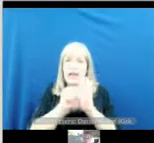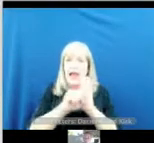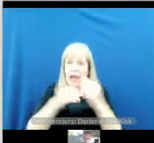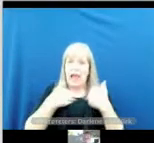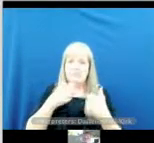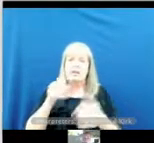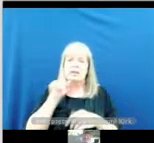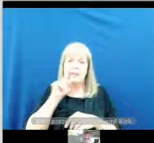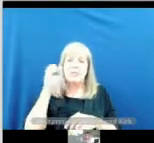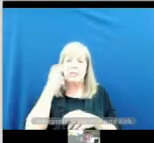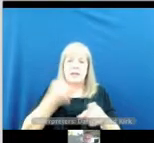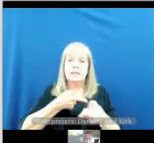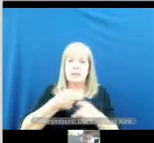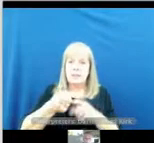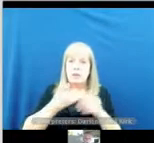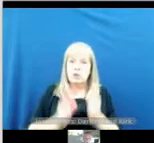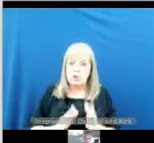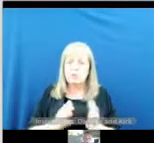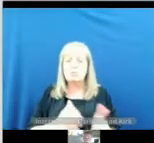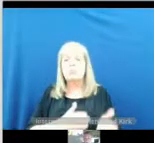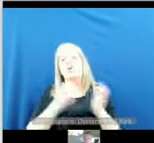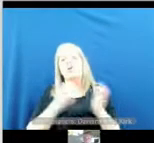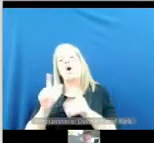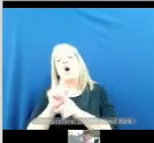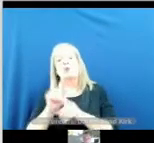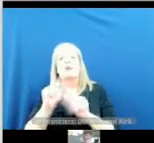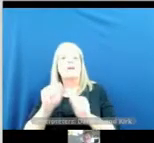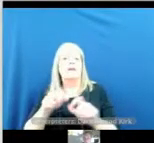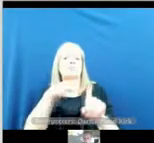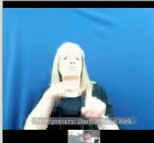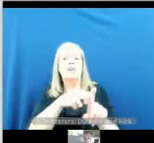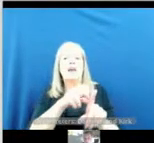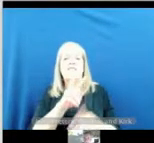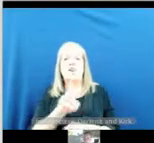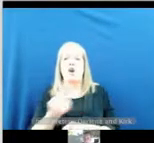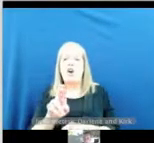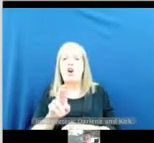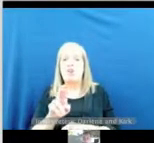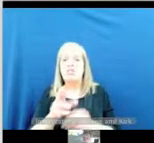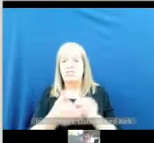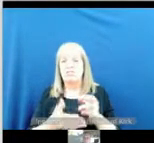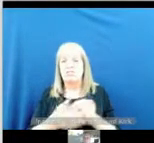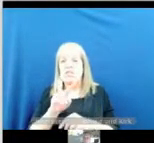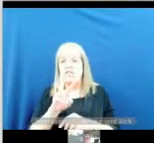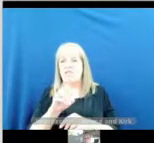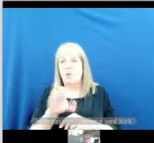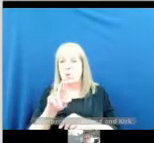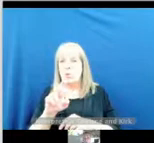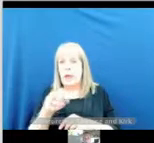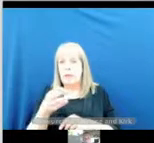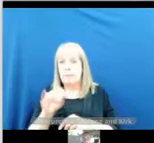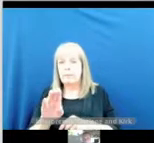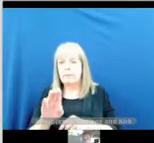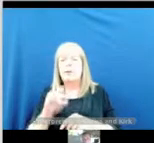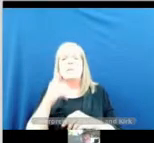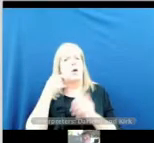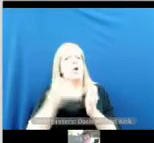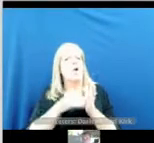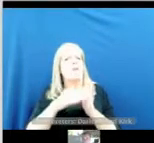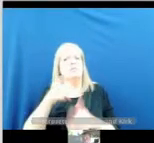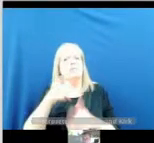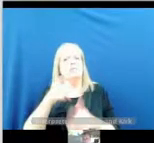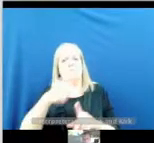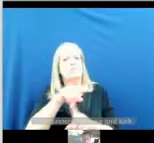also go to the VR agencies, your vocational rehabilitation agencies, because very often they have someone who's